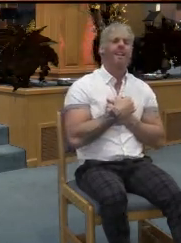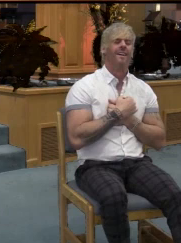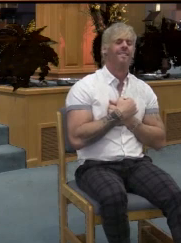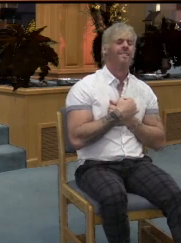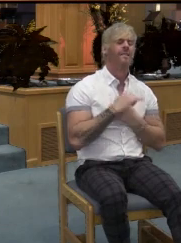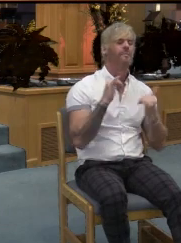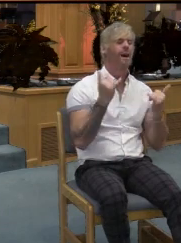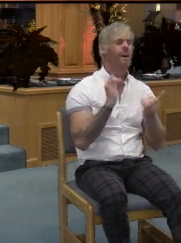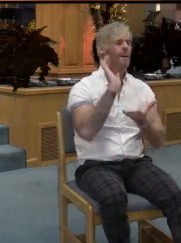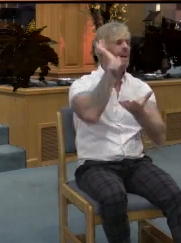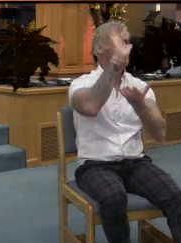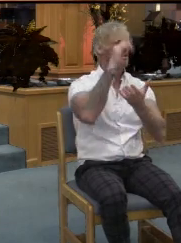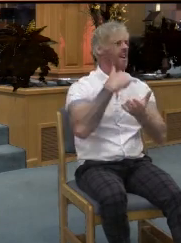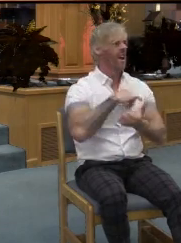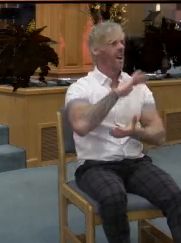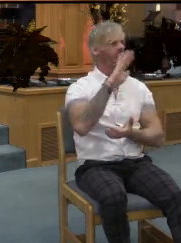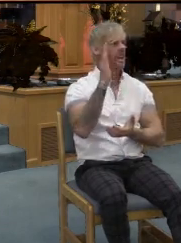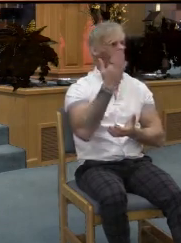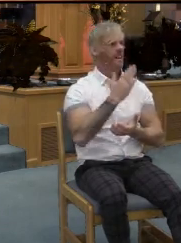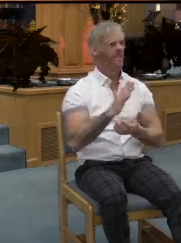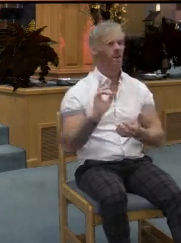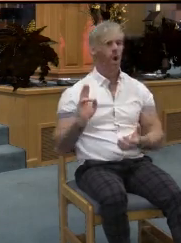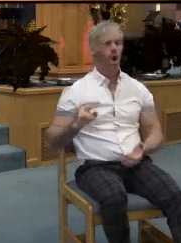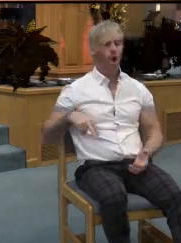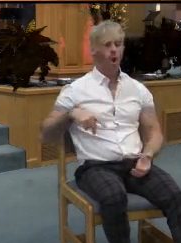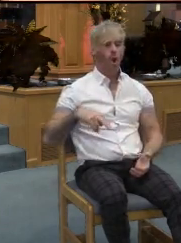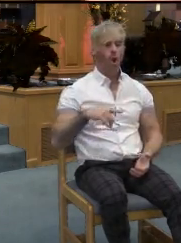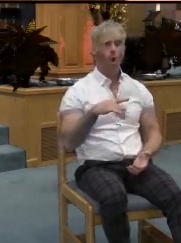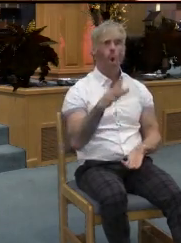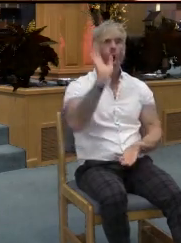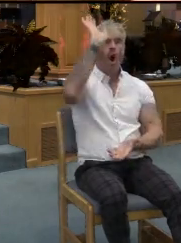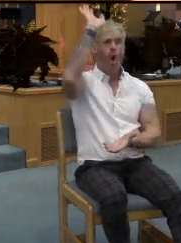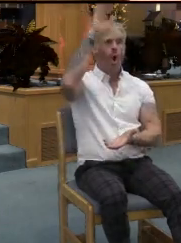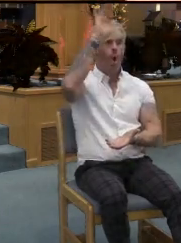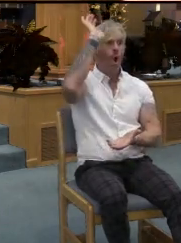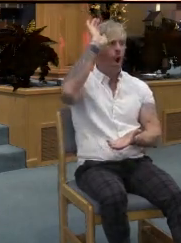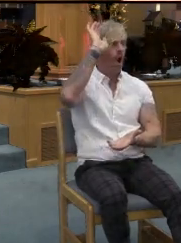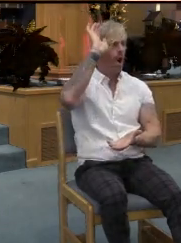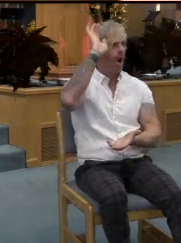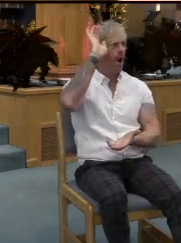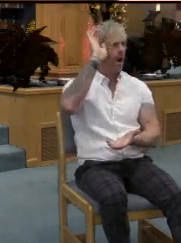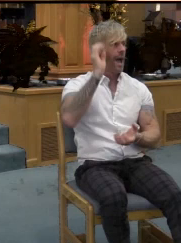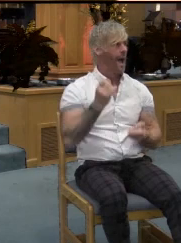it. How many of you could dunk a basketball? Let me see your hands.